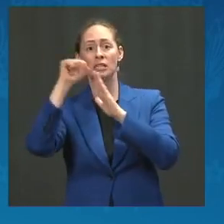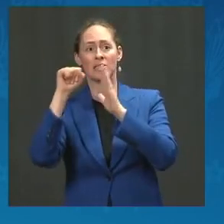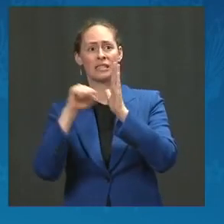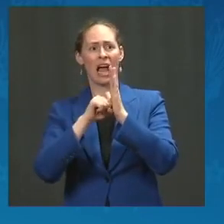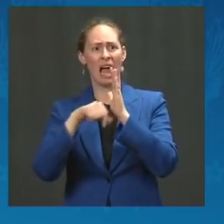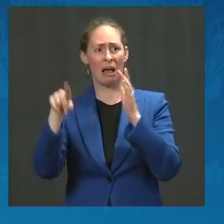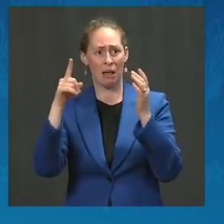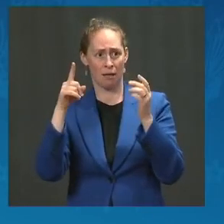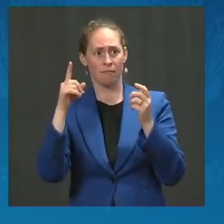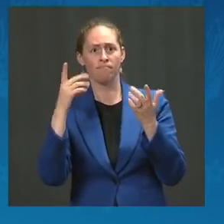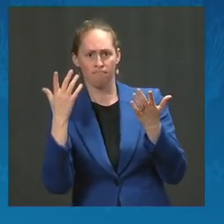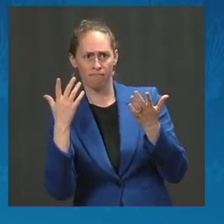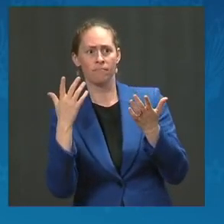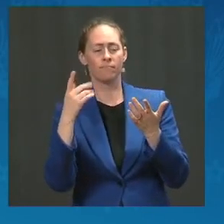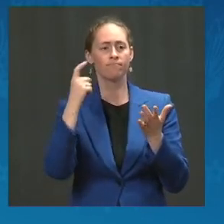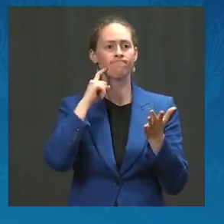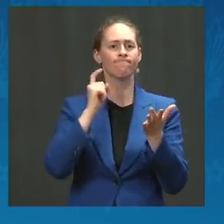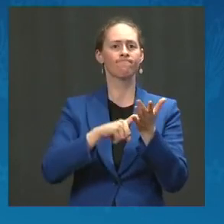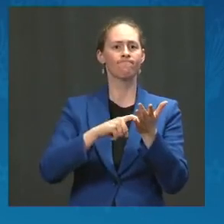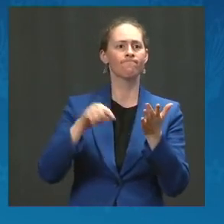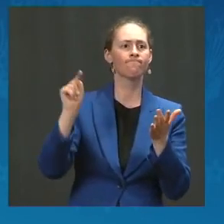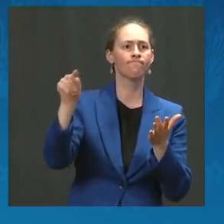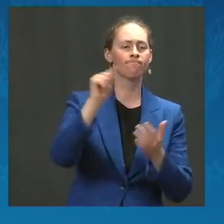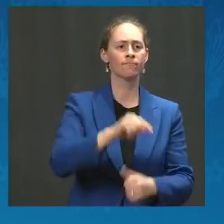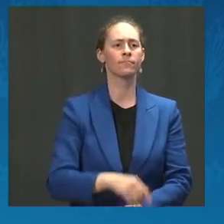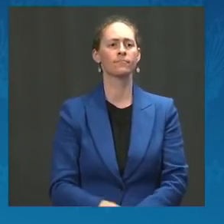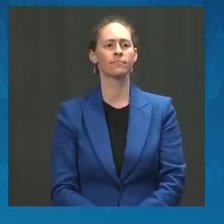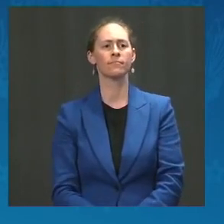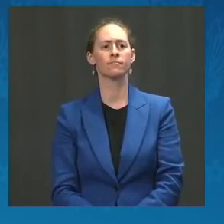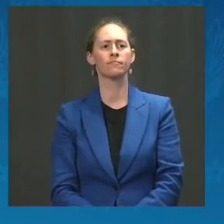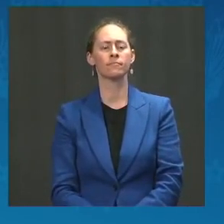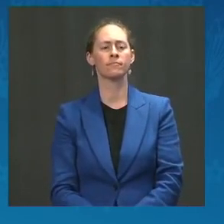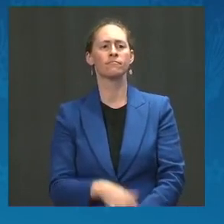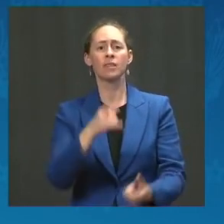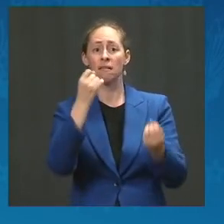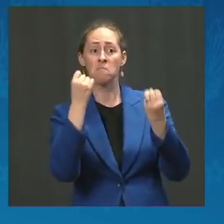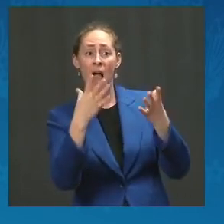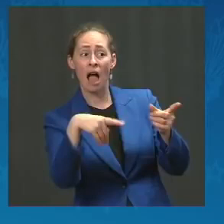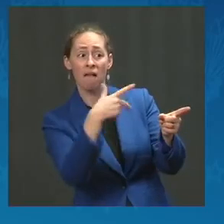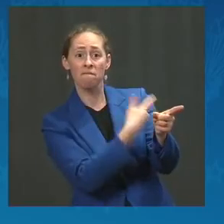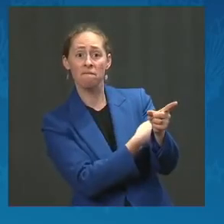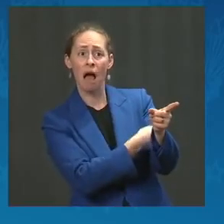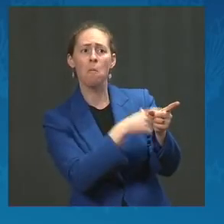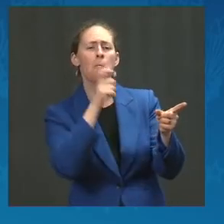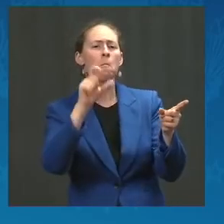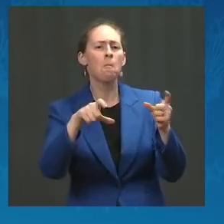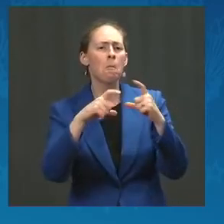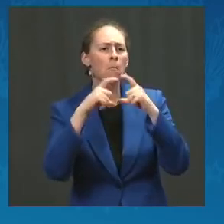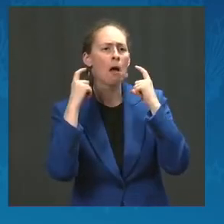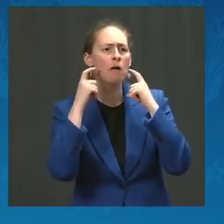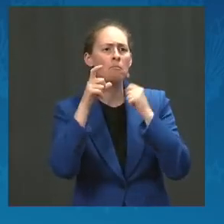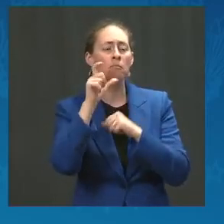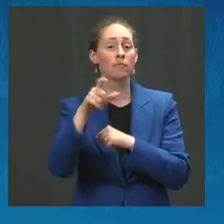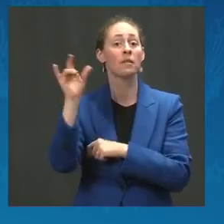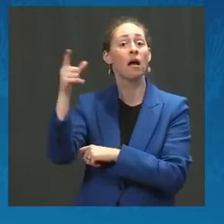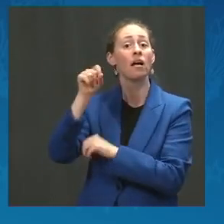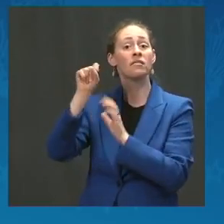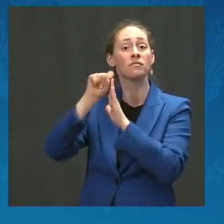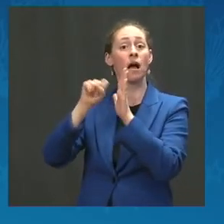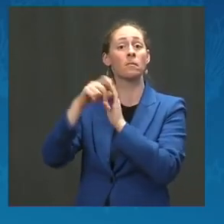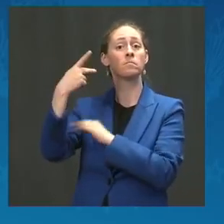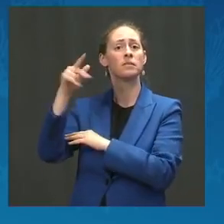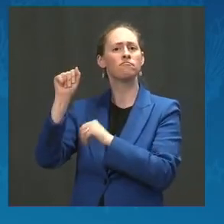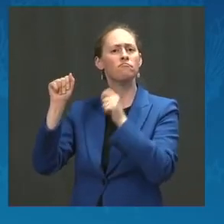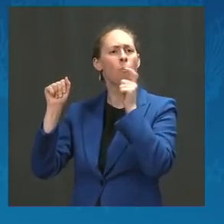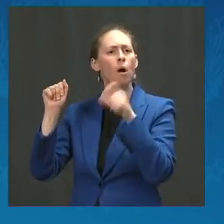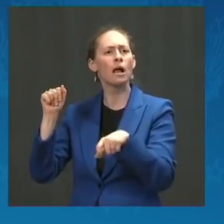were with me yesterday when I was up in Lehigh Valley. Didn't have to wear masks there. Don't have to mask if you come home to Delaware with